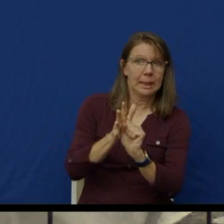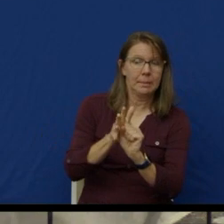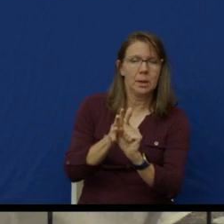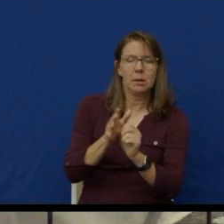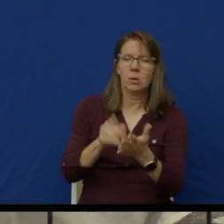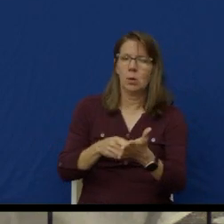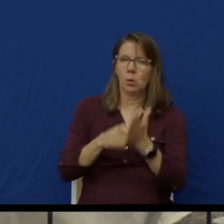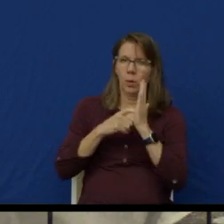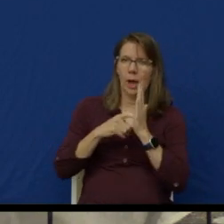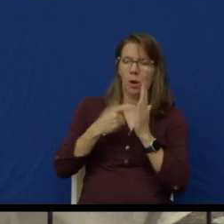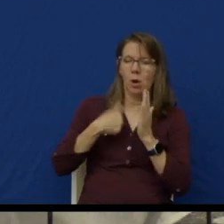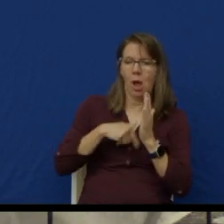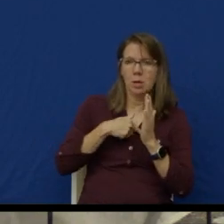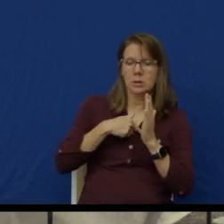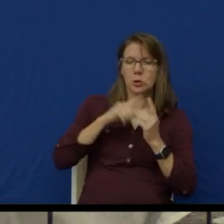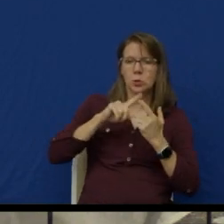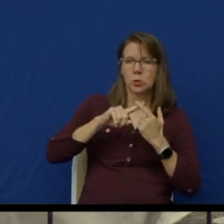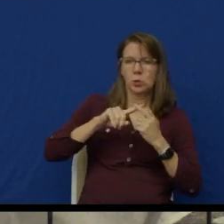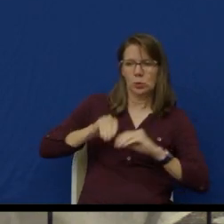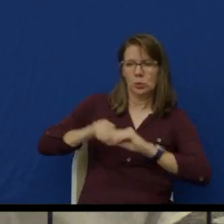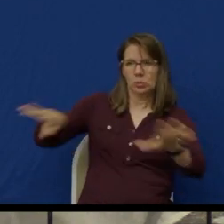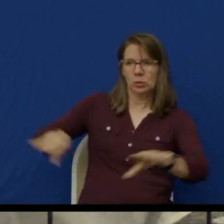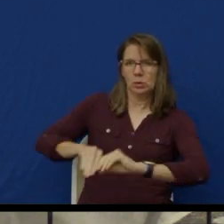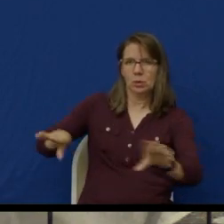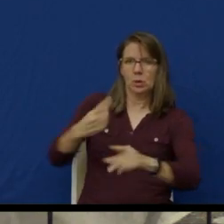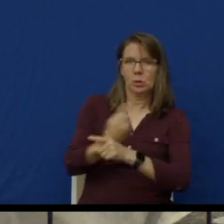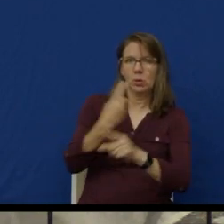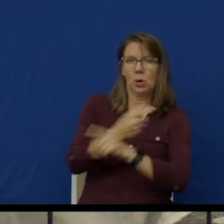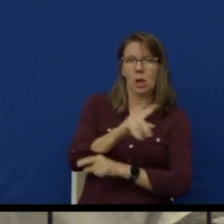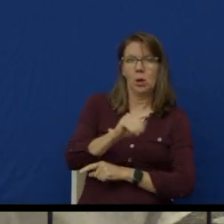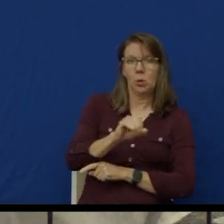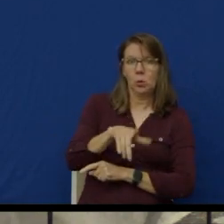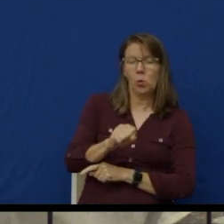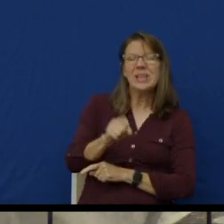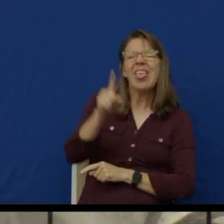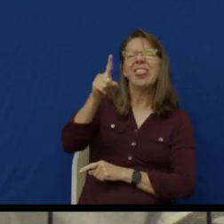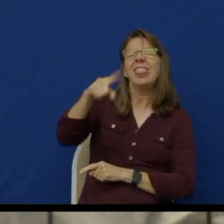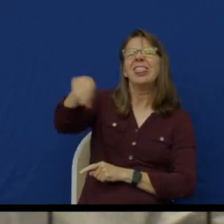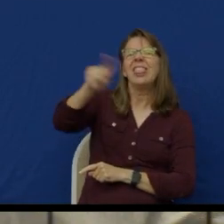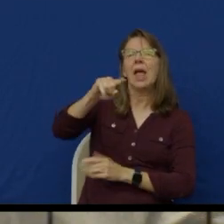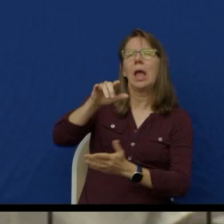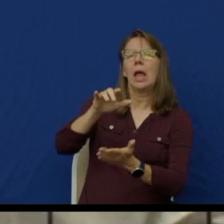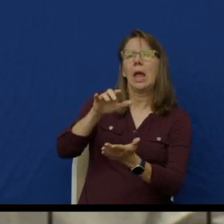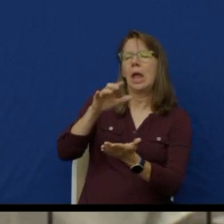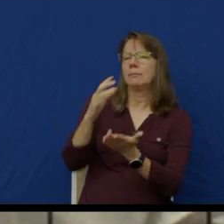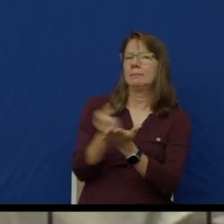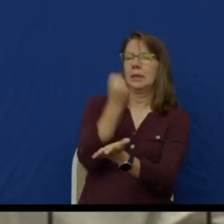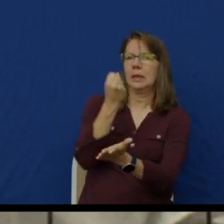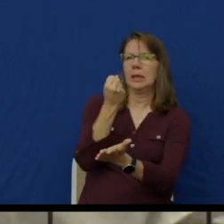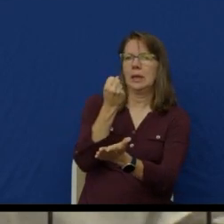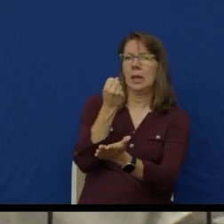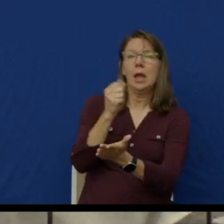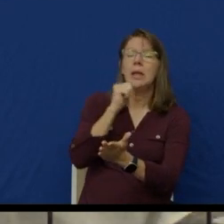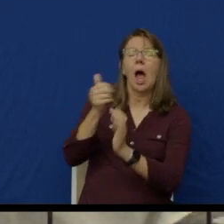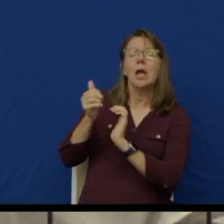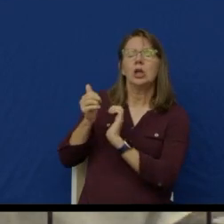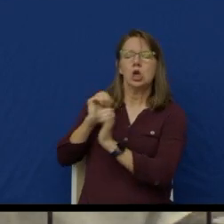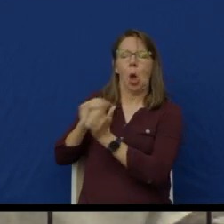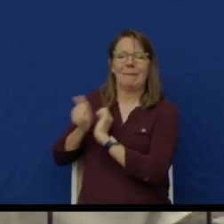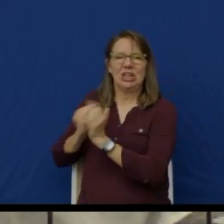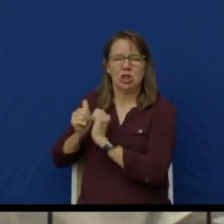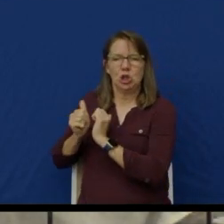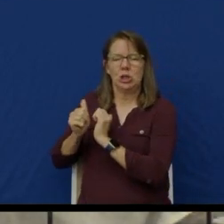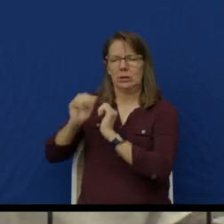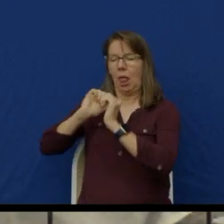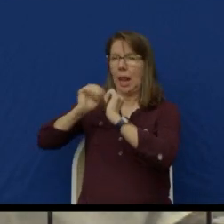the new tools out there. And the nice part is they take advantage of, instead of being in competition, typically you see that in sometimes